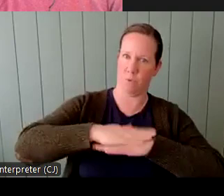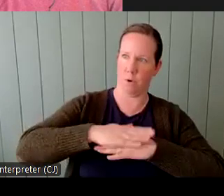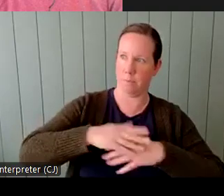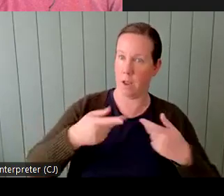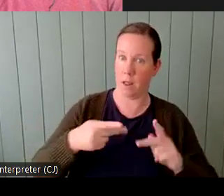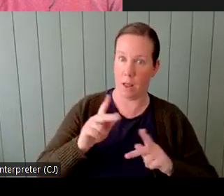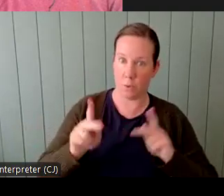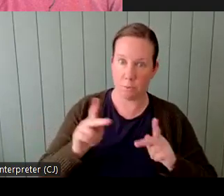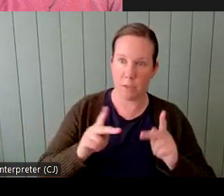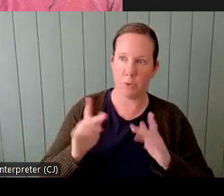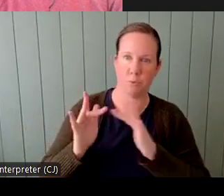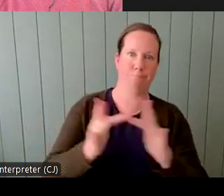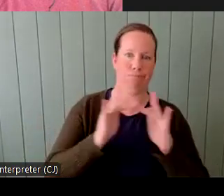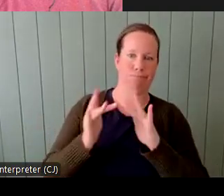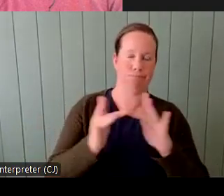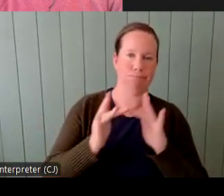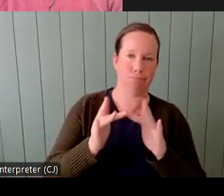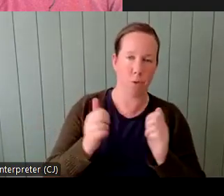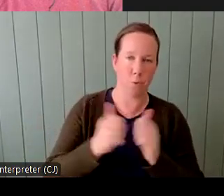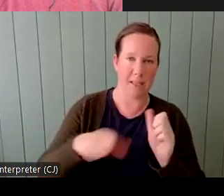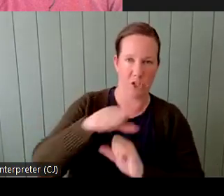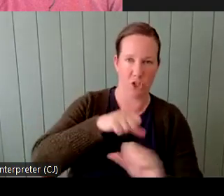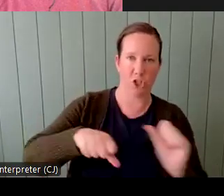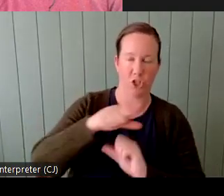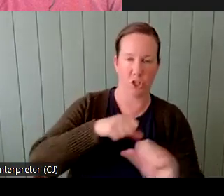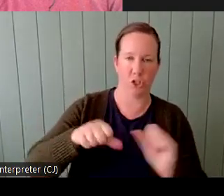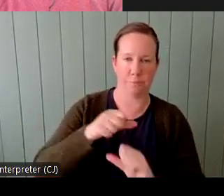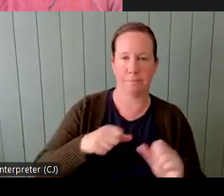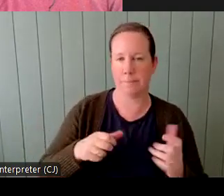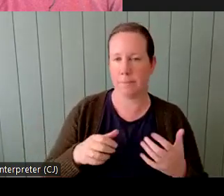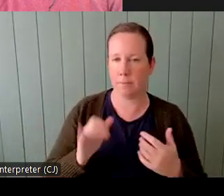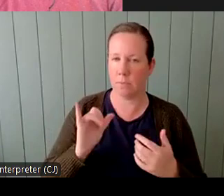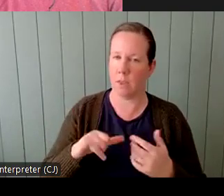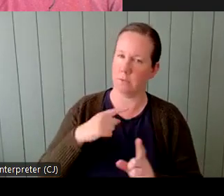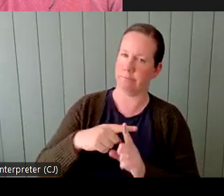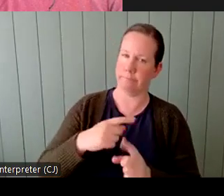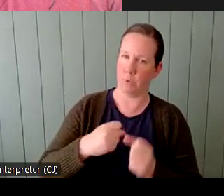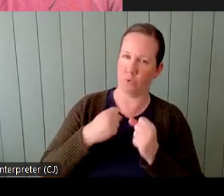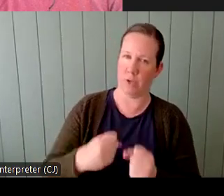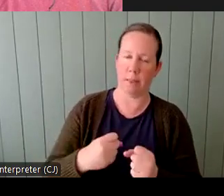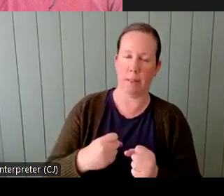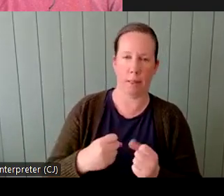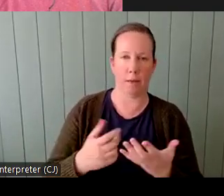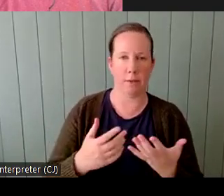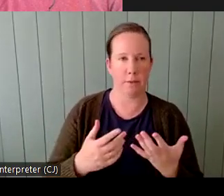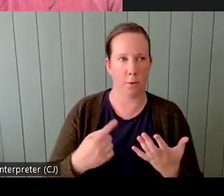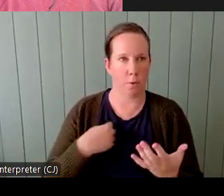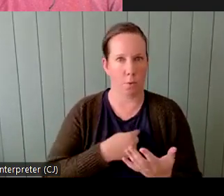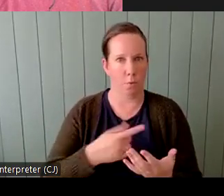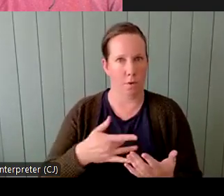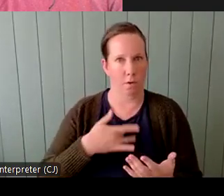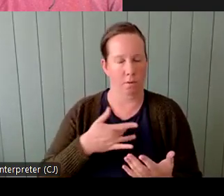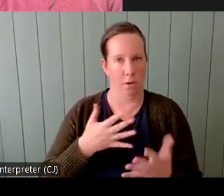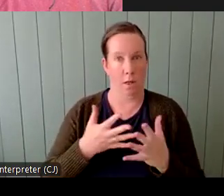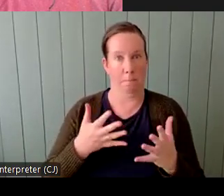do peer-to-peer networking. That is the strength, which because we believe that there are so many assets and so much talent